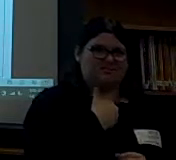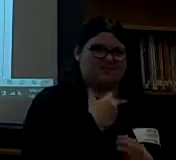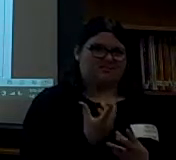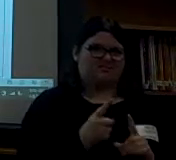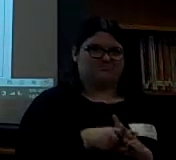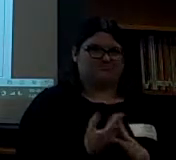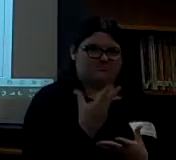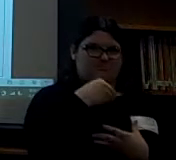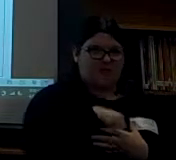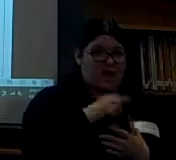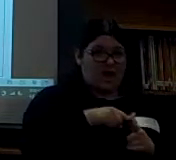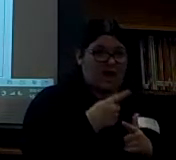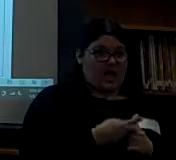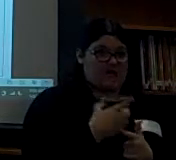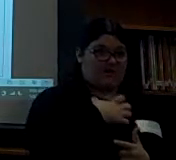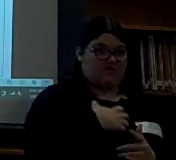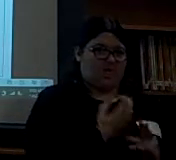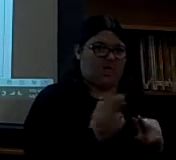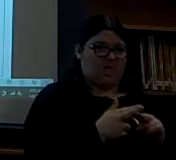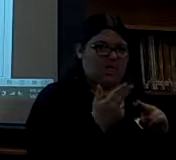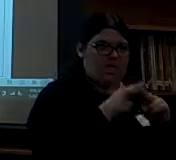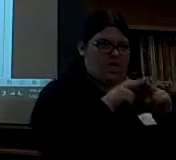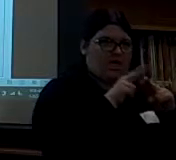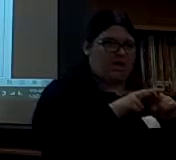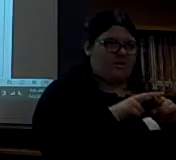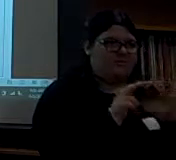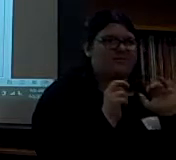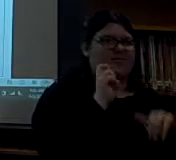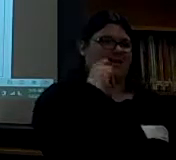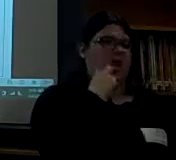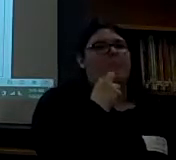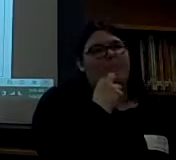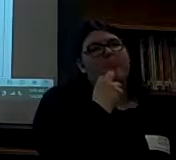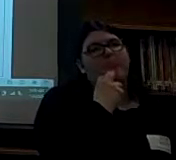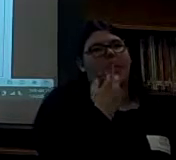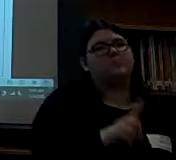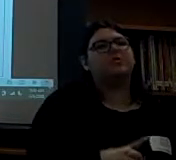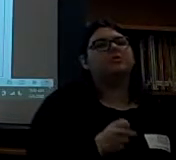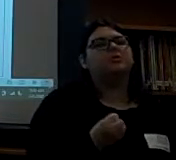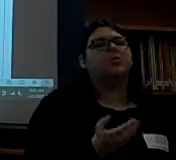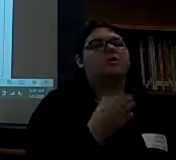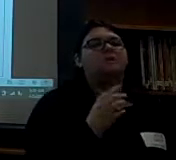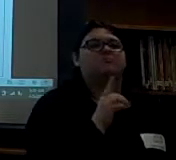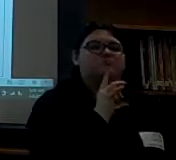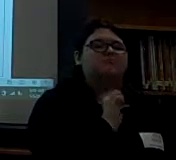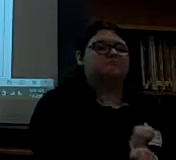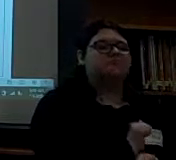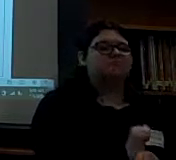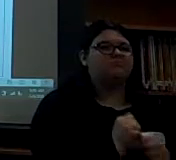it in. And then when yuck builds and builds and builds, that's when the numbing happens. So